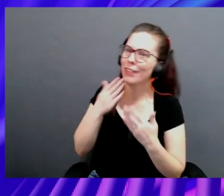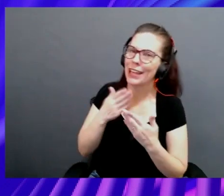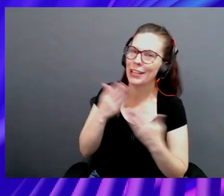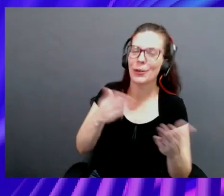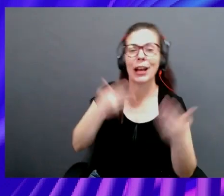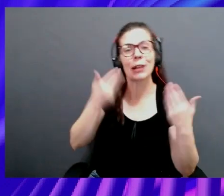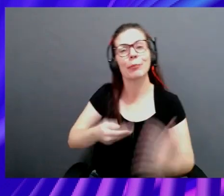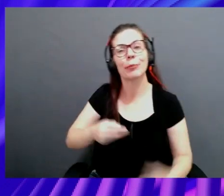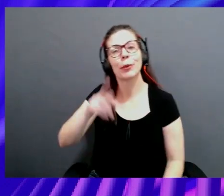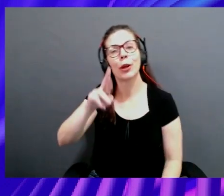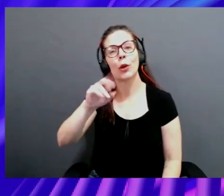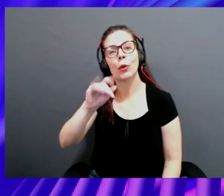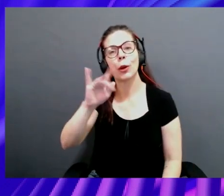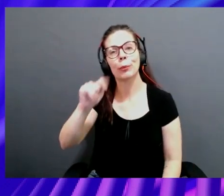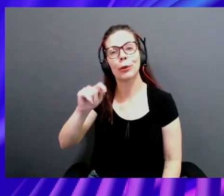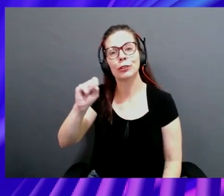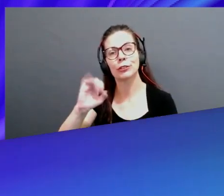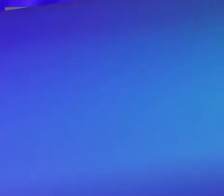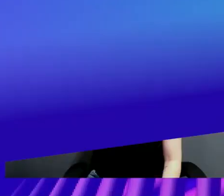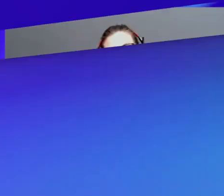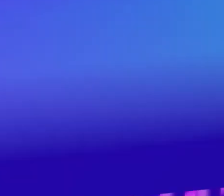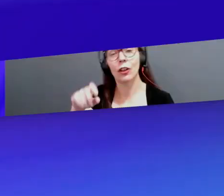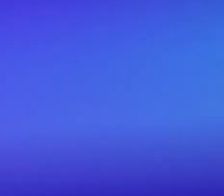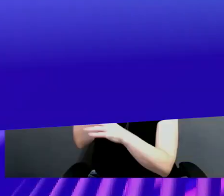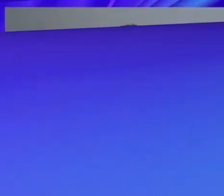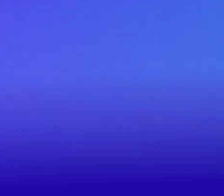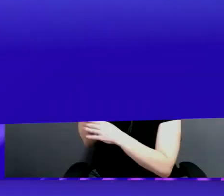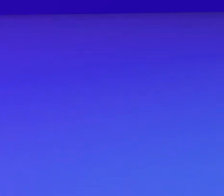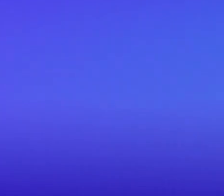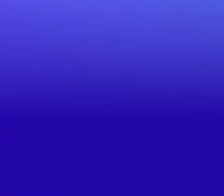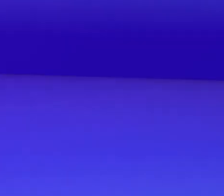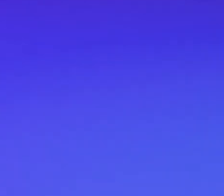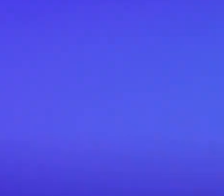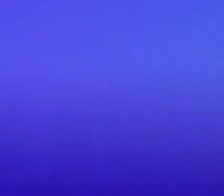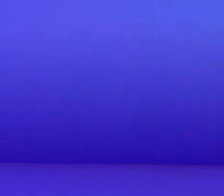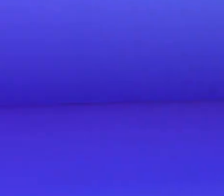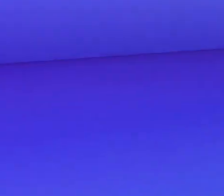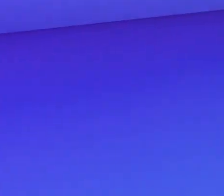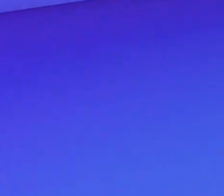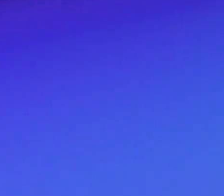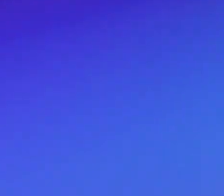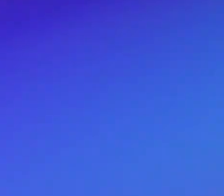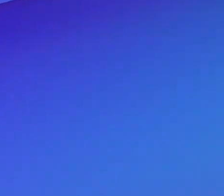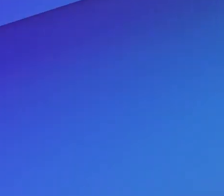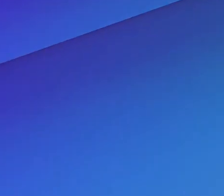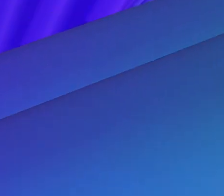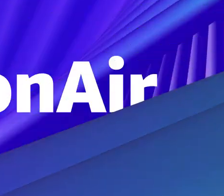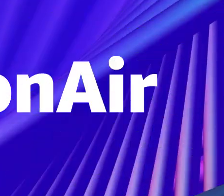and this is Ryan Nolet. Thank you.